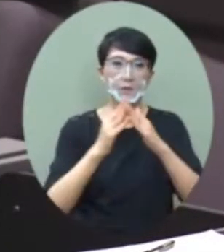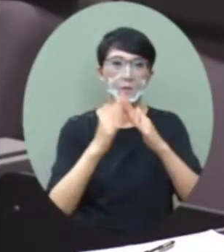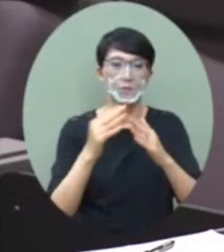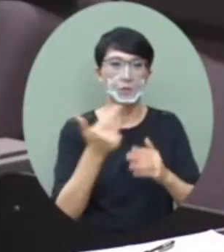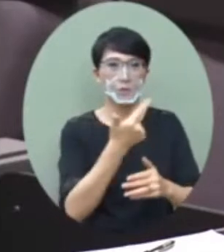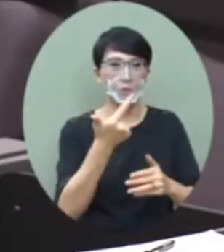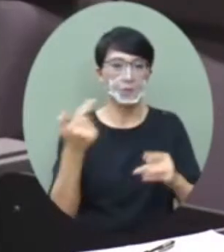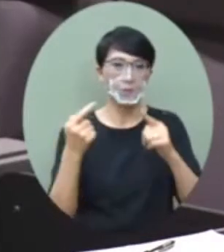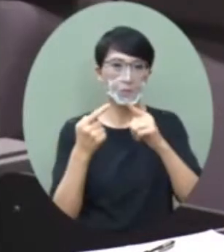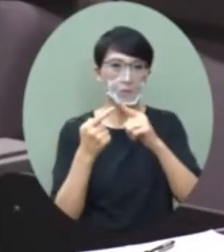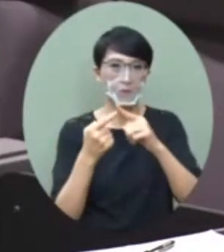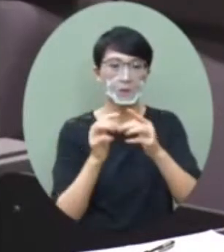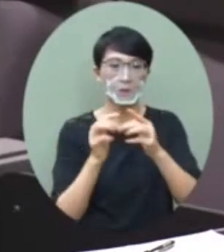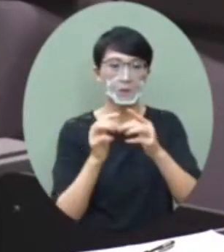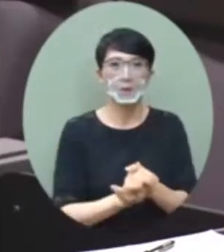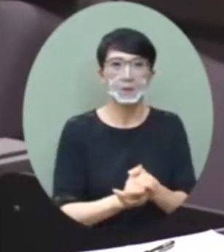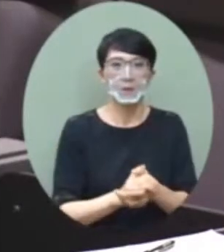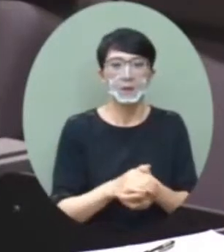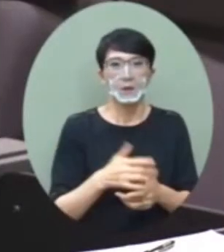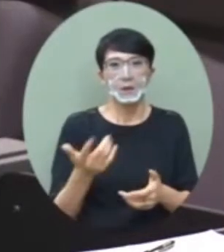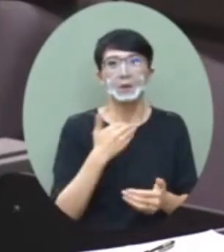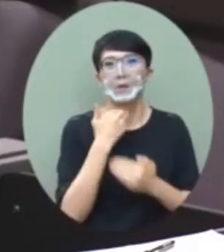AWE,